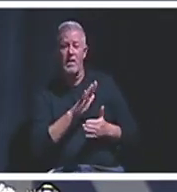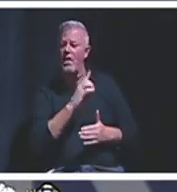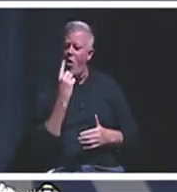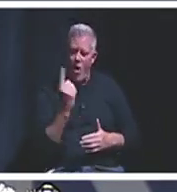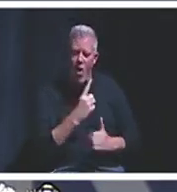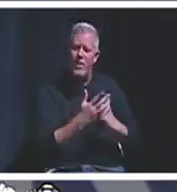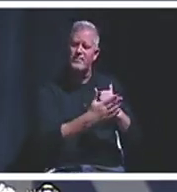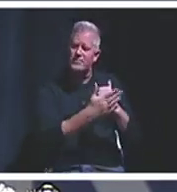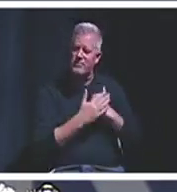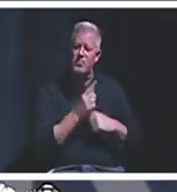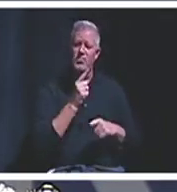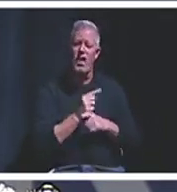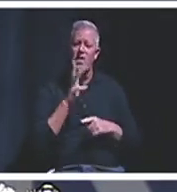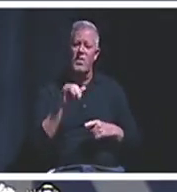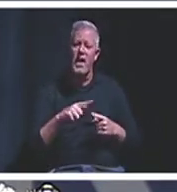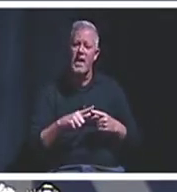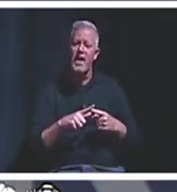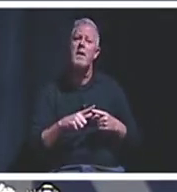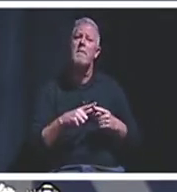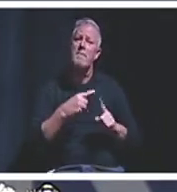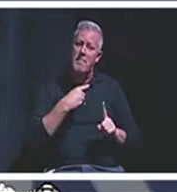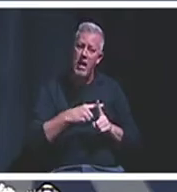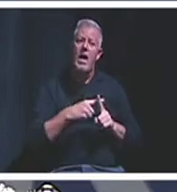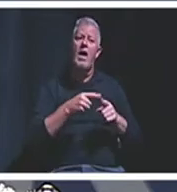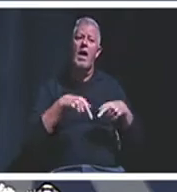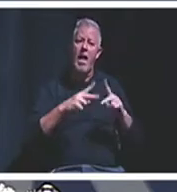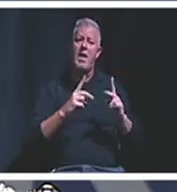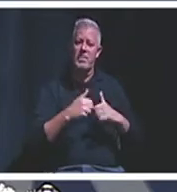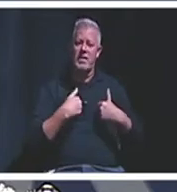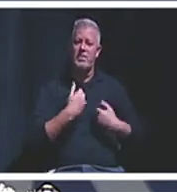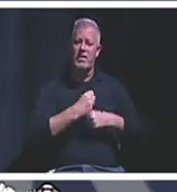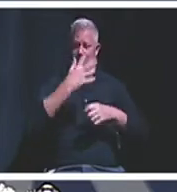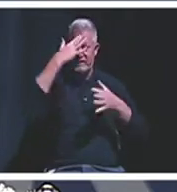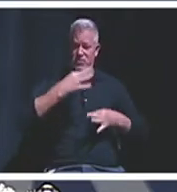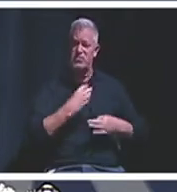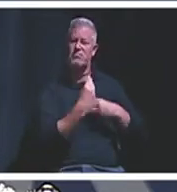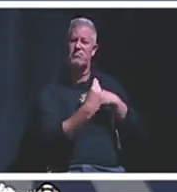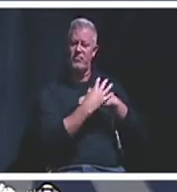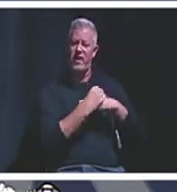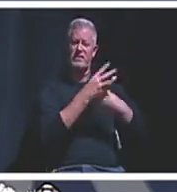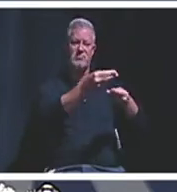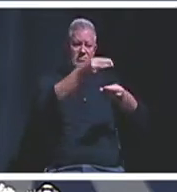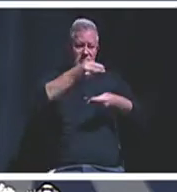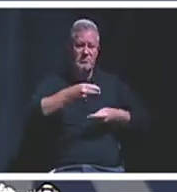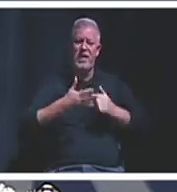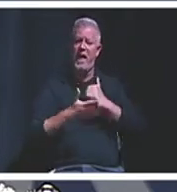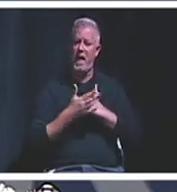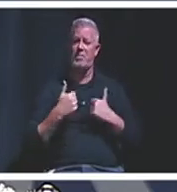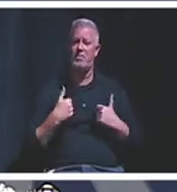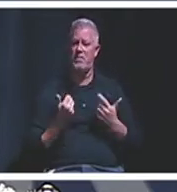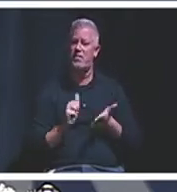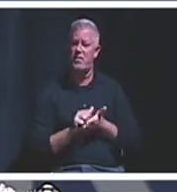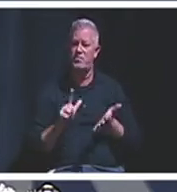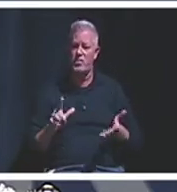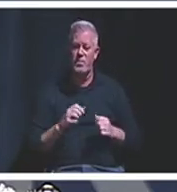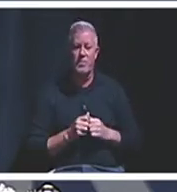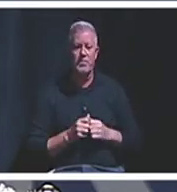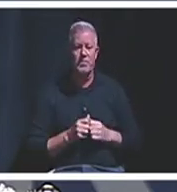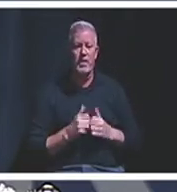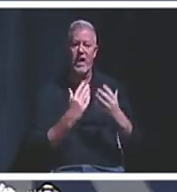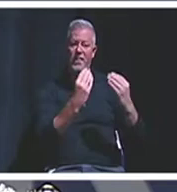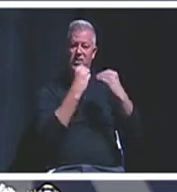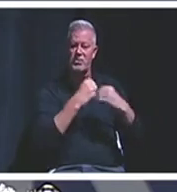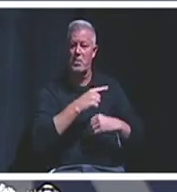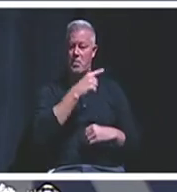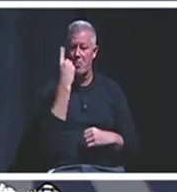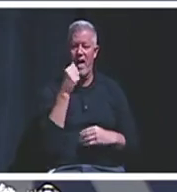wrong direction, but always let me make my own decision, just gave me the advice I needed to get there. They also did a great job teaching us the black letter law,